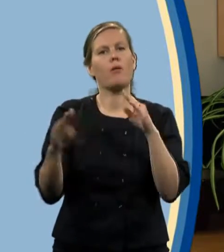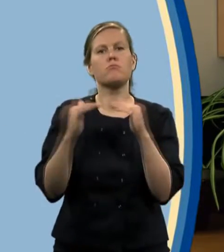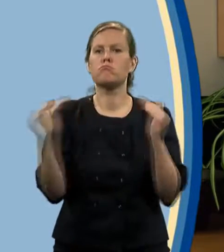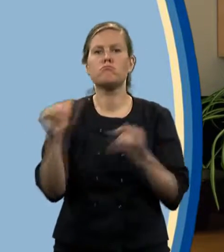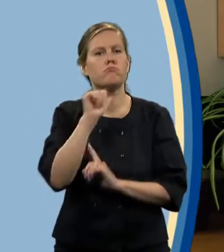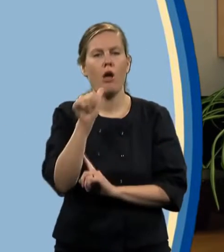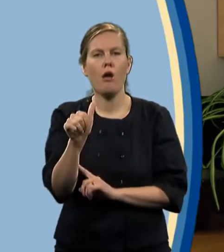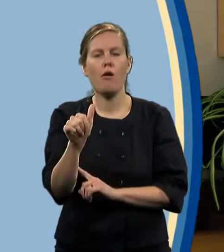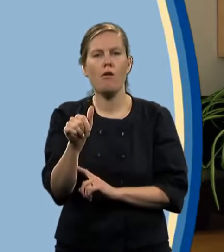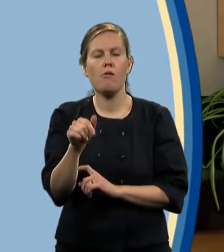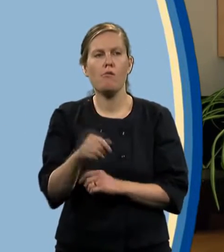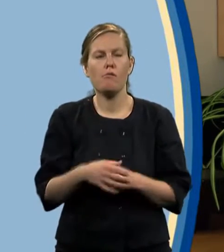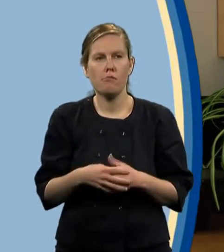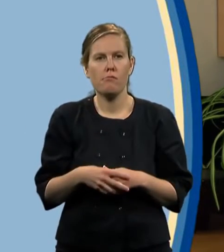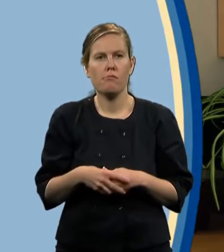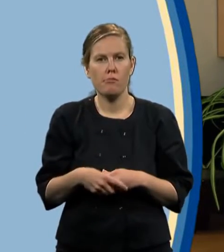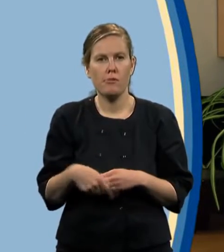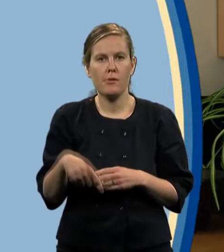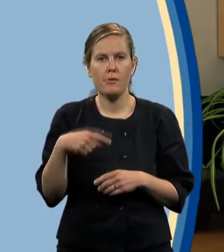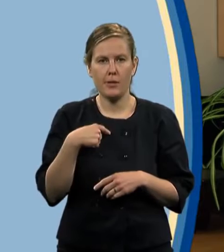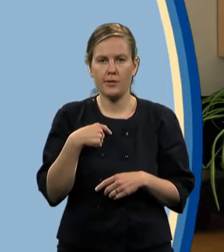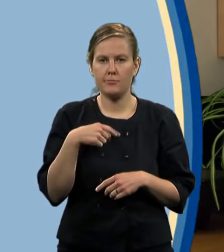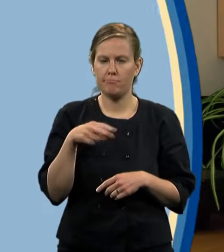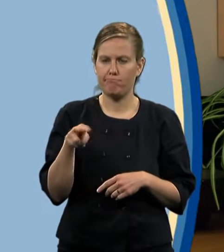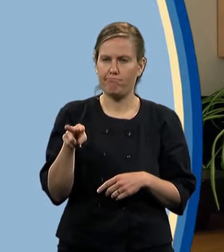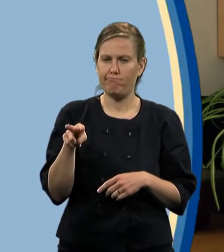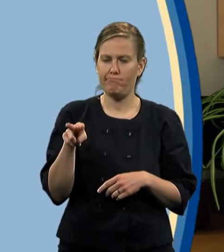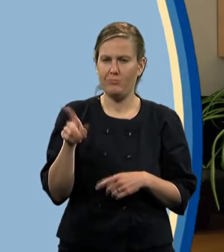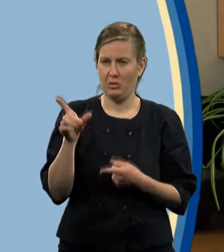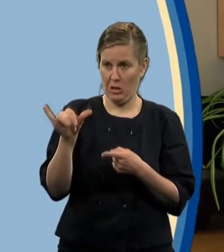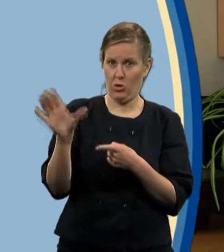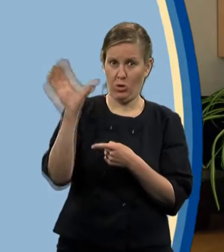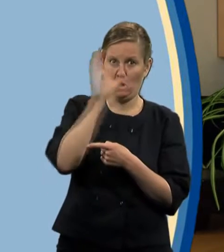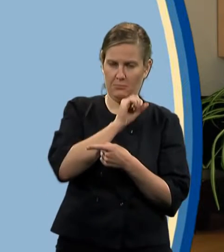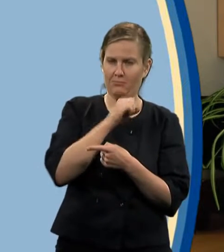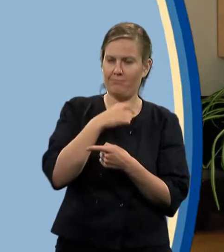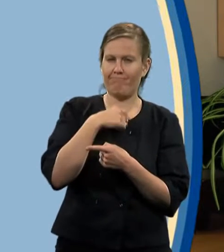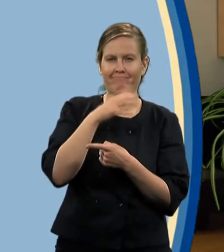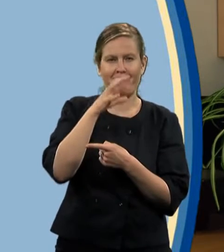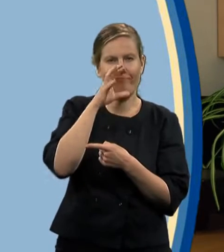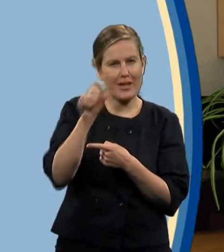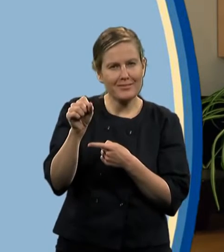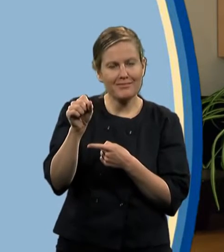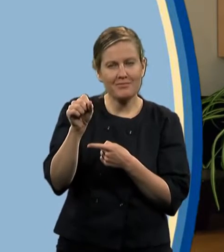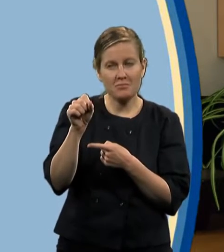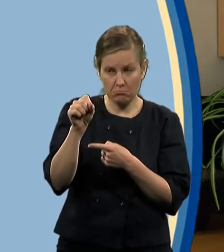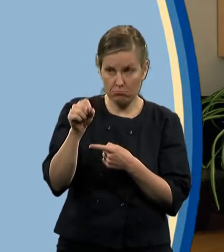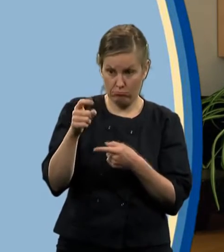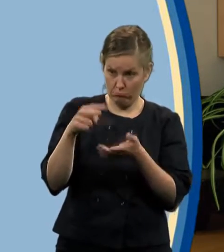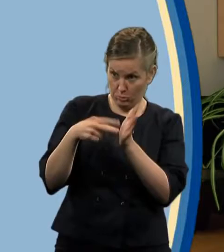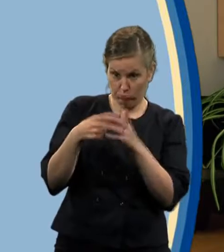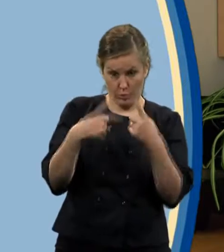equivalent. And I've always been fascinated by this notion that somehow sign languages are not biologically